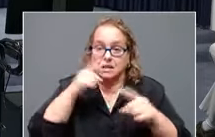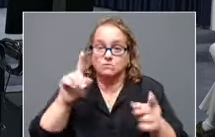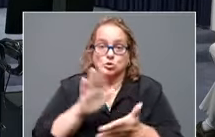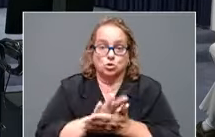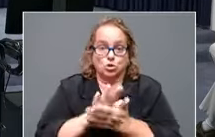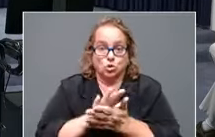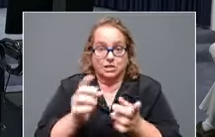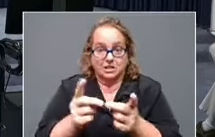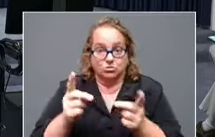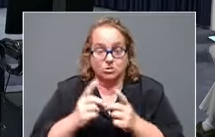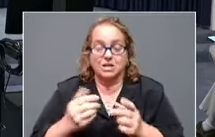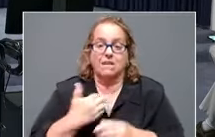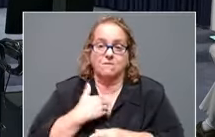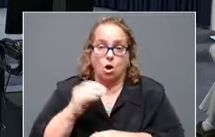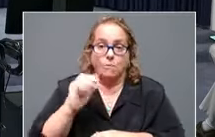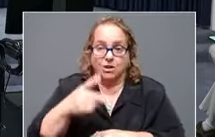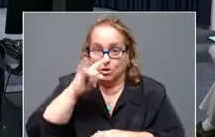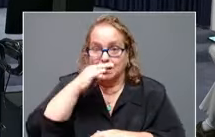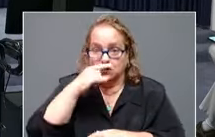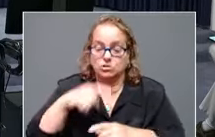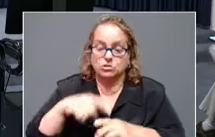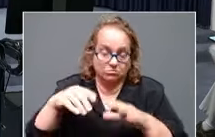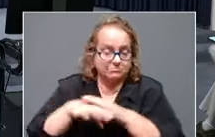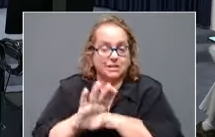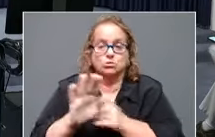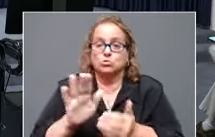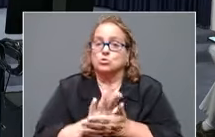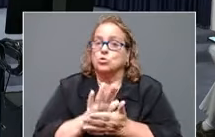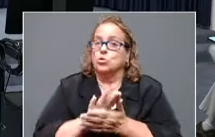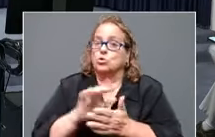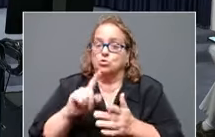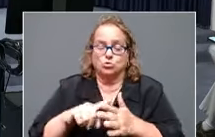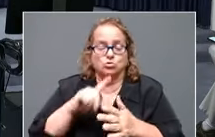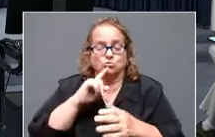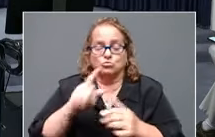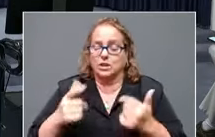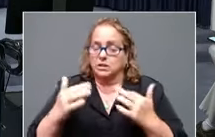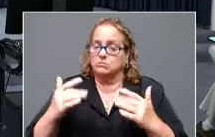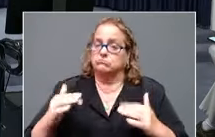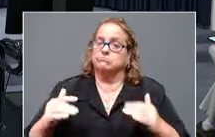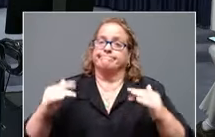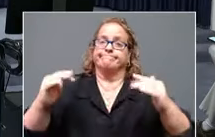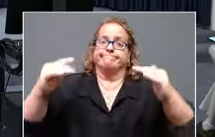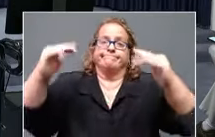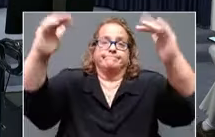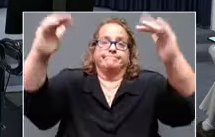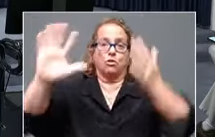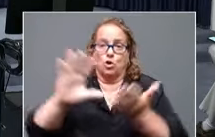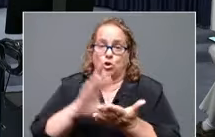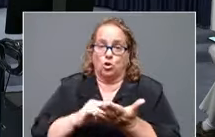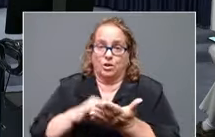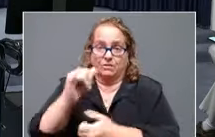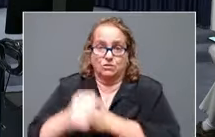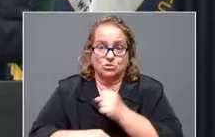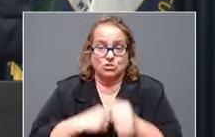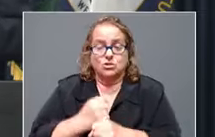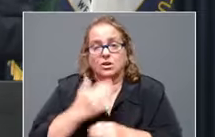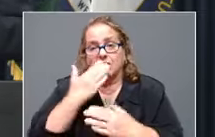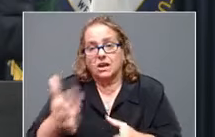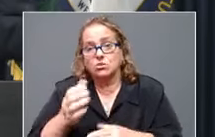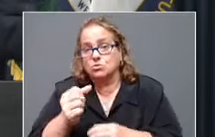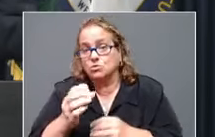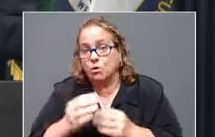As we put out a release later today, you will see the support from the education community.